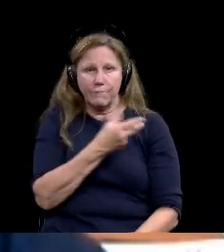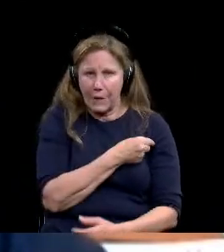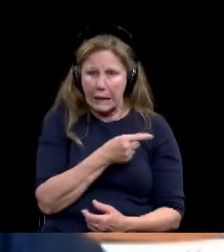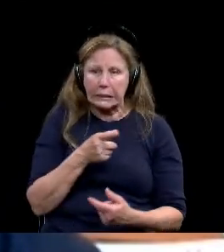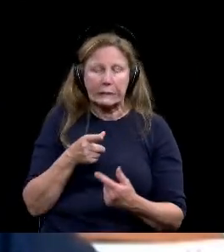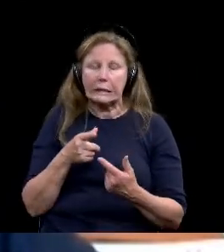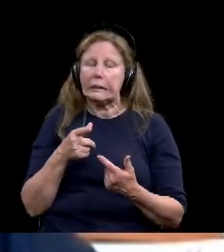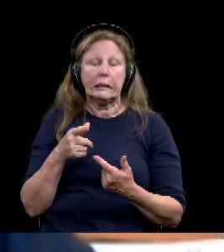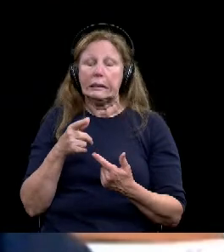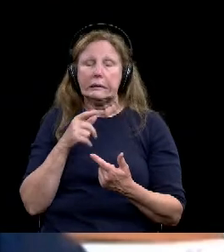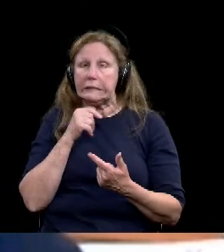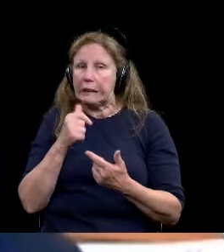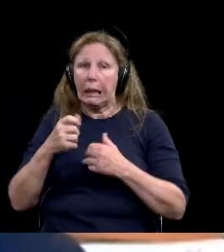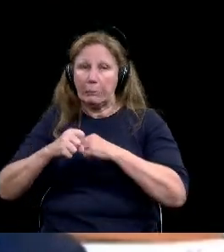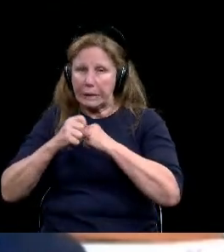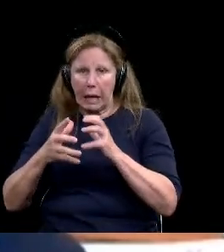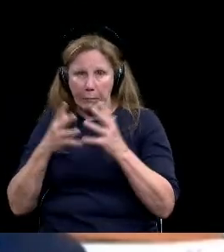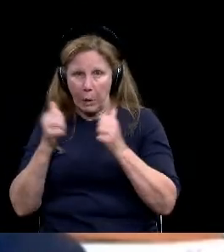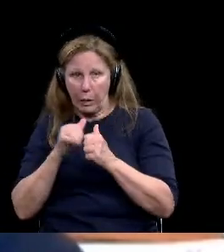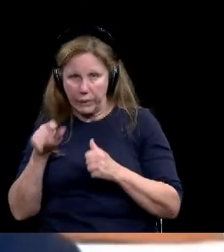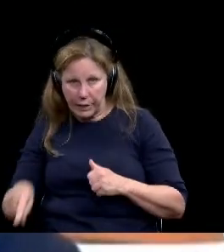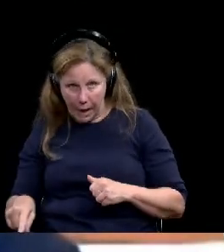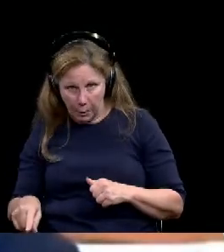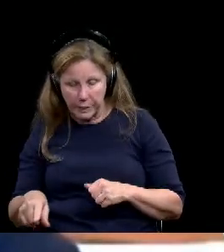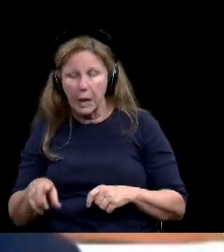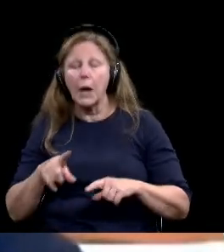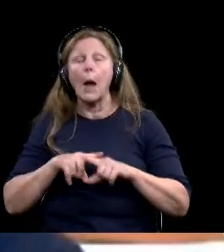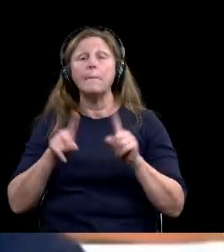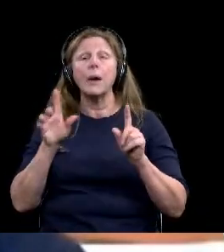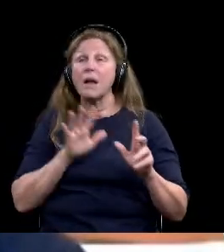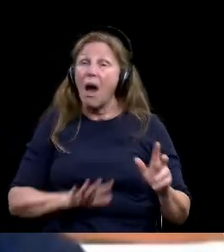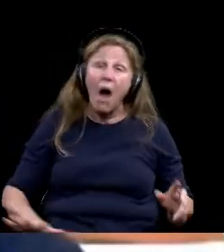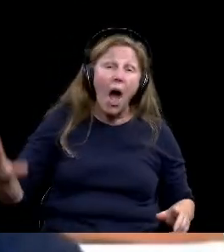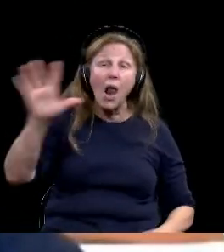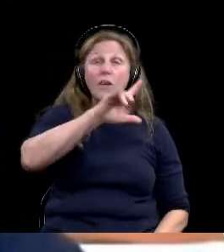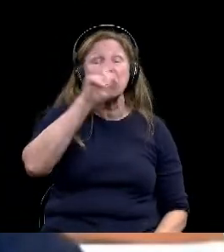the variants is the South African variant. So